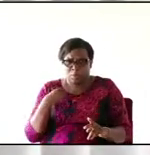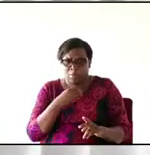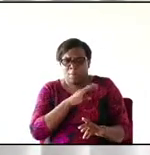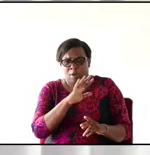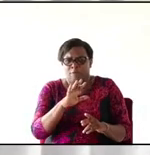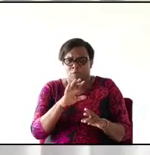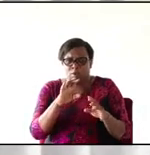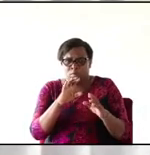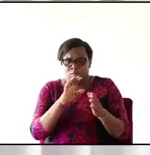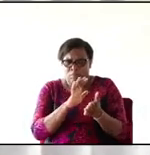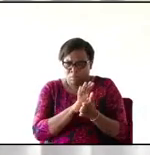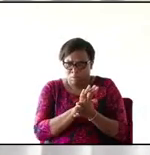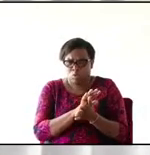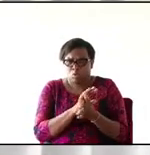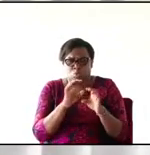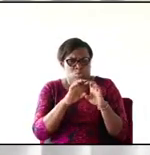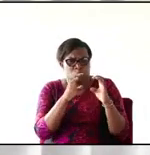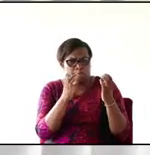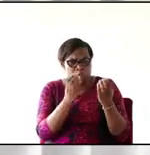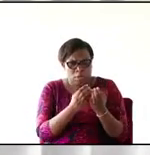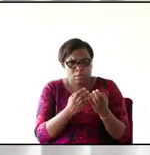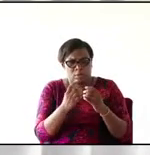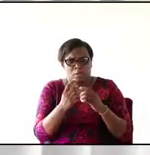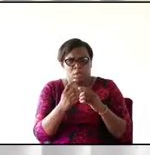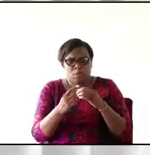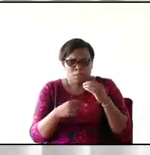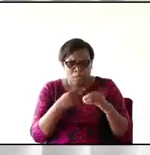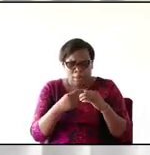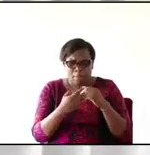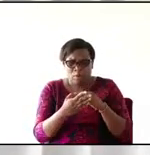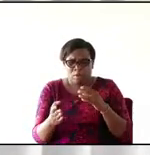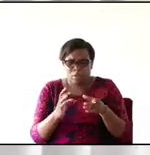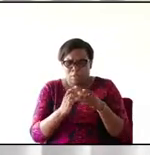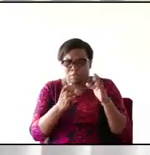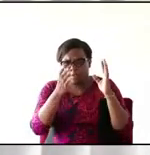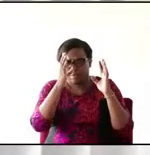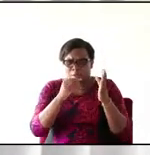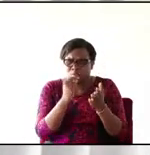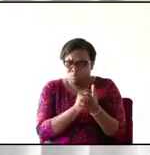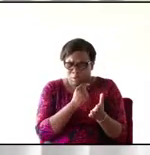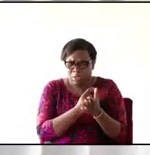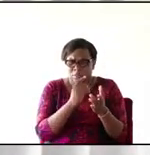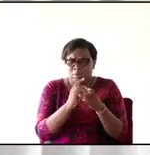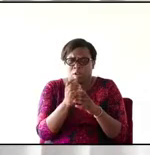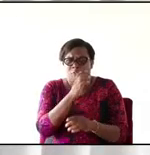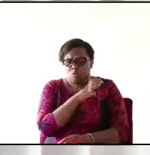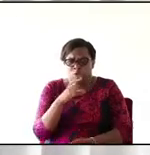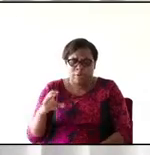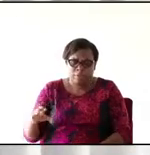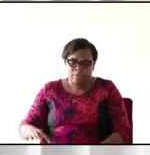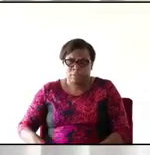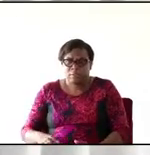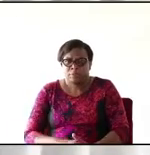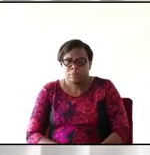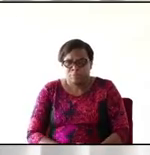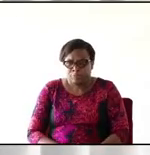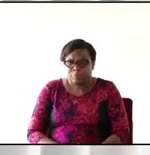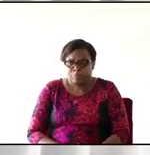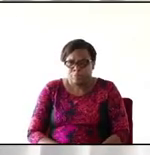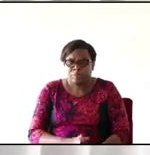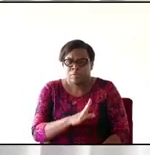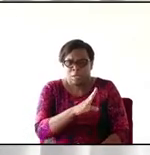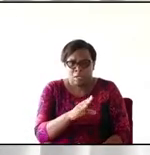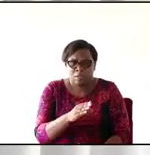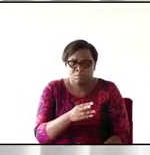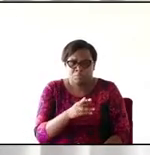class concerning the things of God, concerning the gospel of Christ. And today they refuse